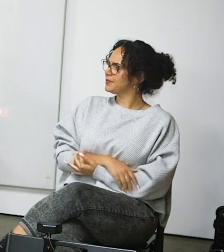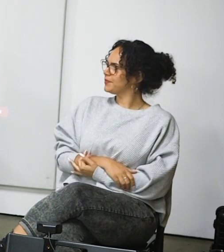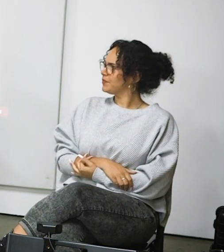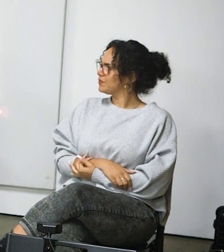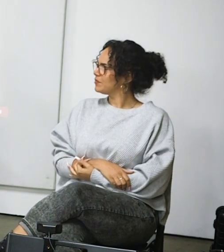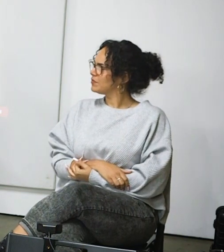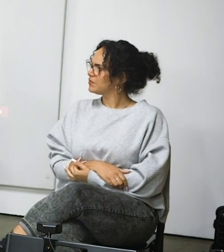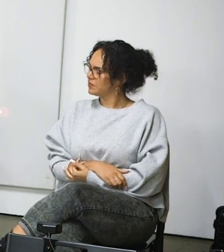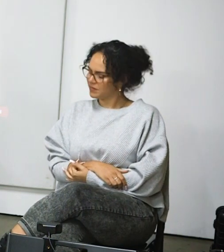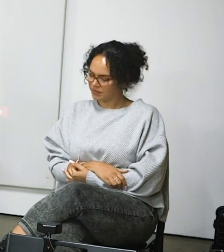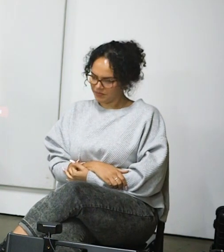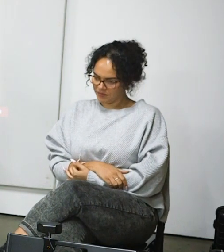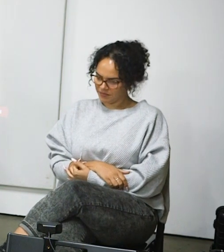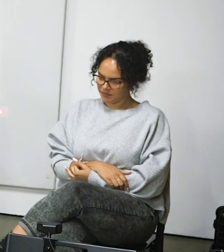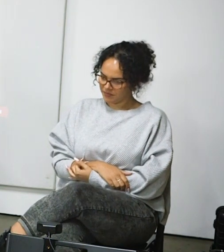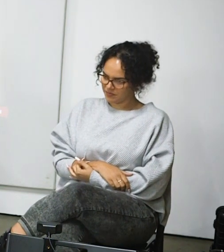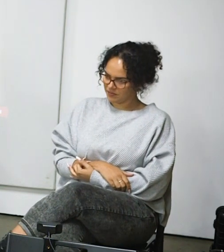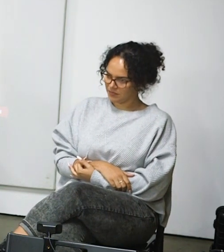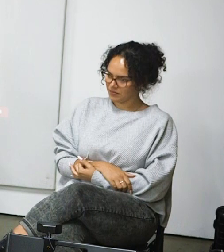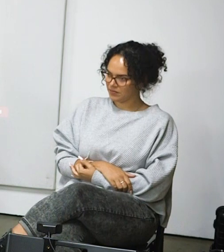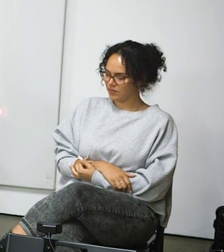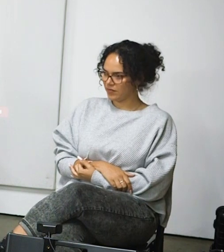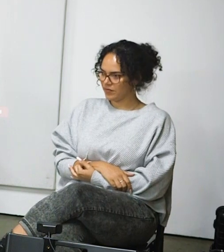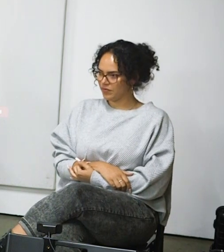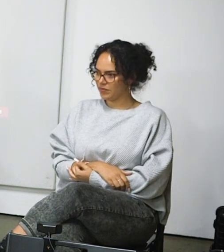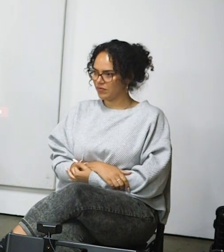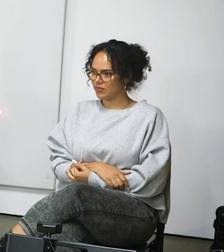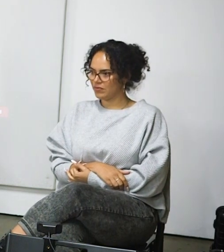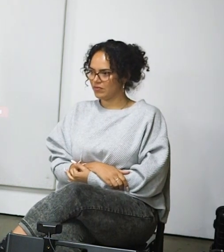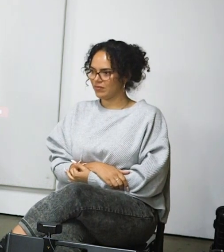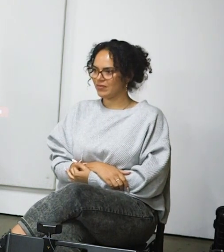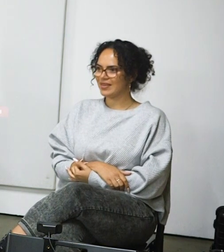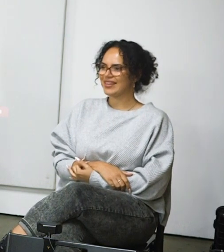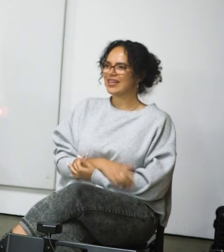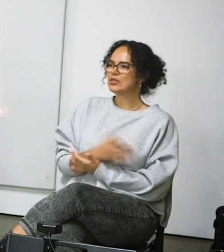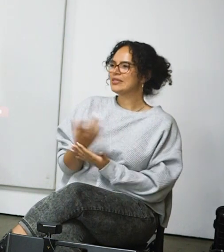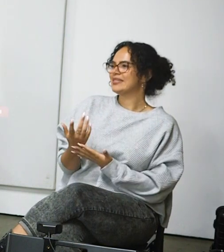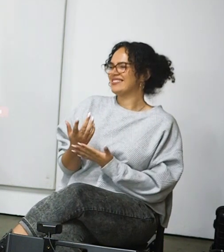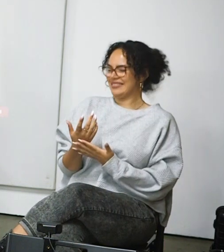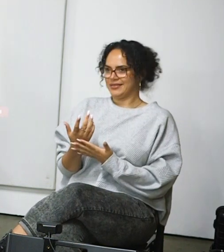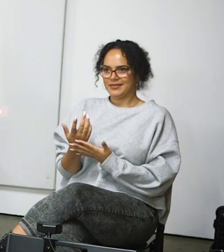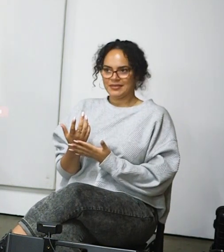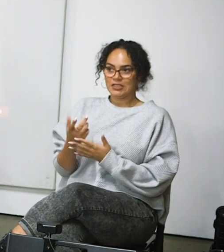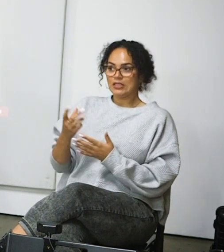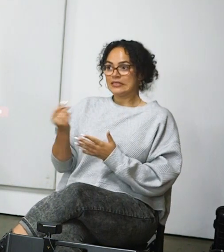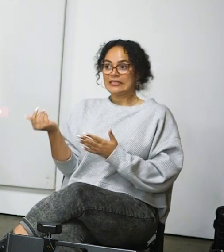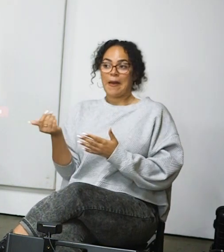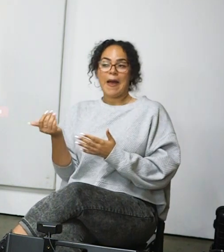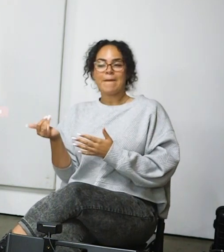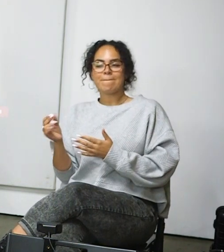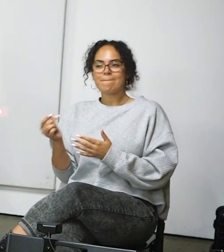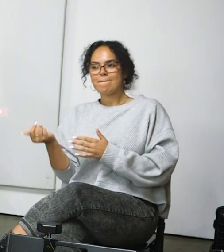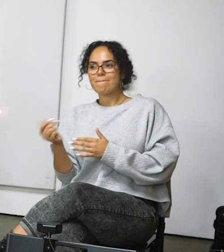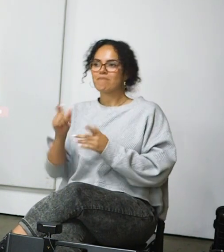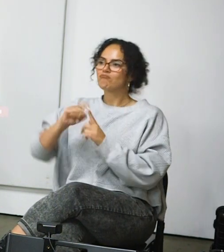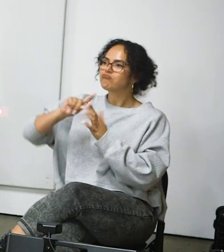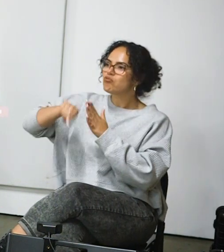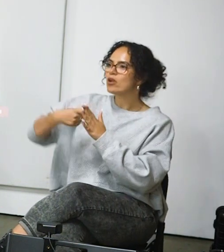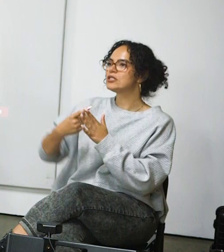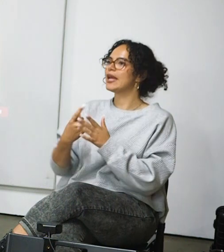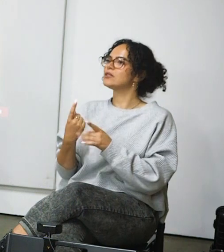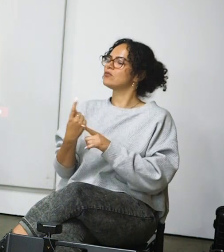sometimes when people talk about it, we collaborated with disabled people on this project, or we